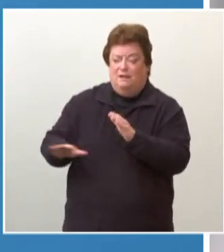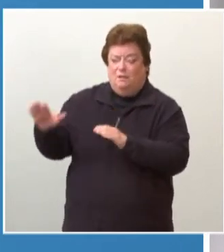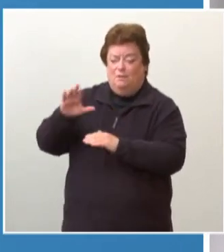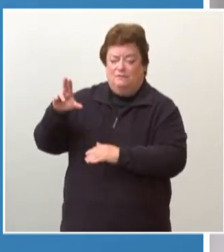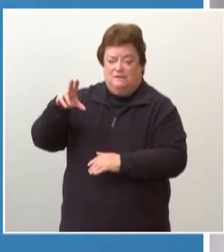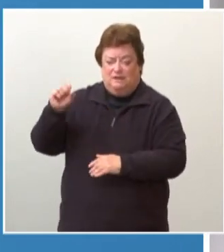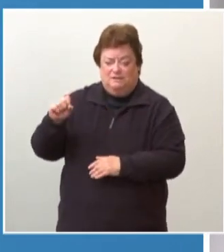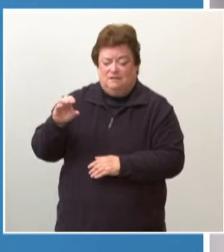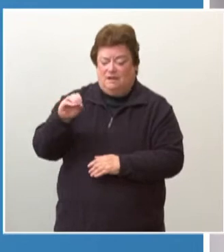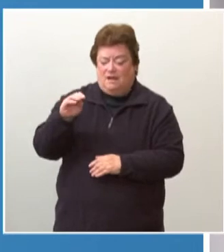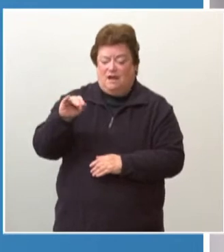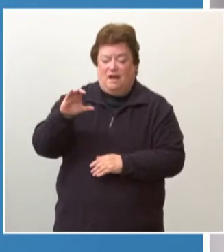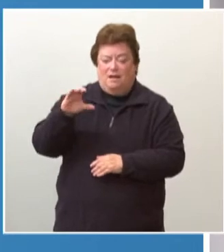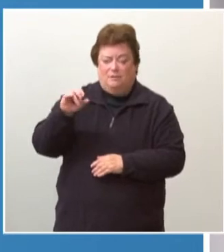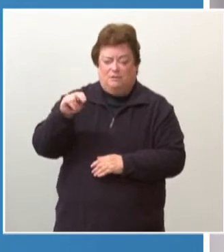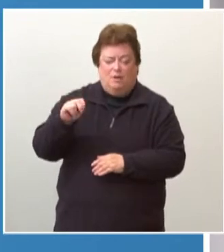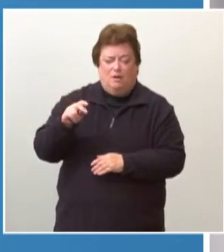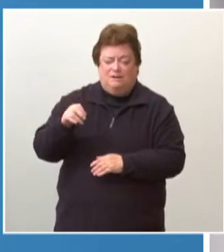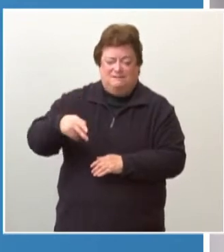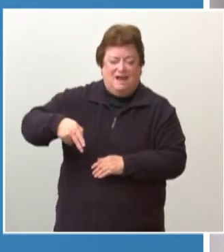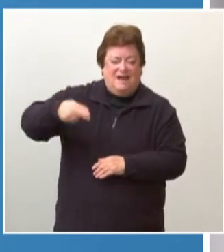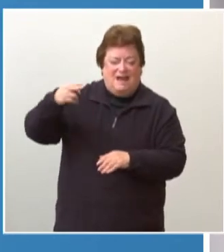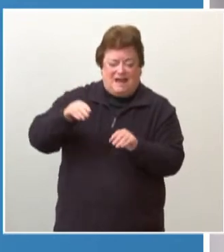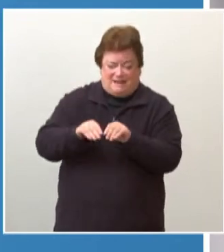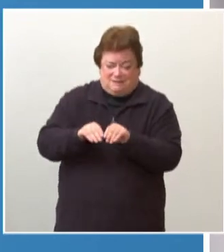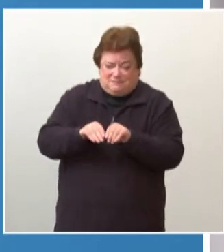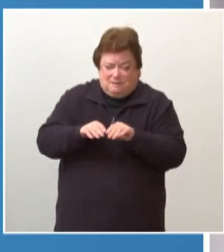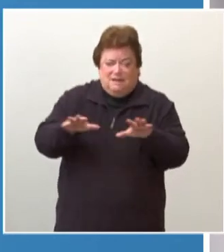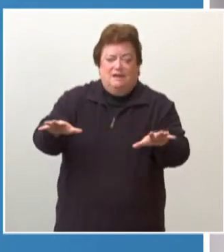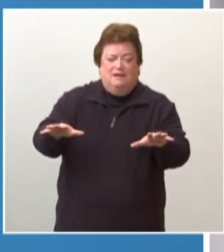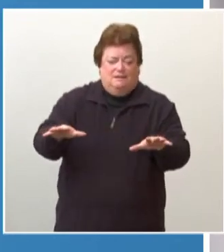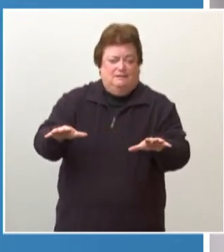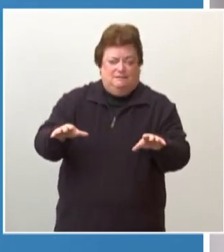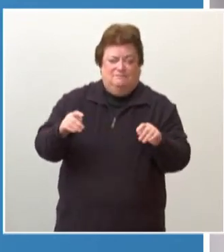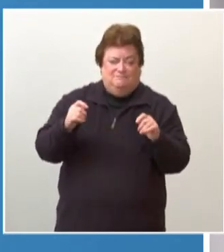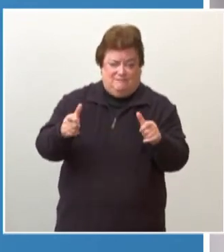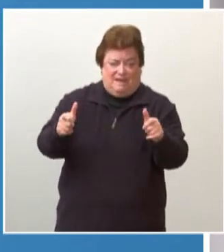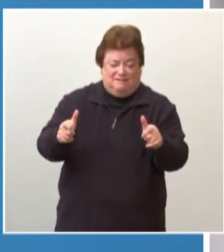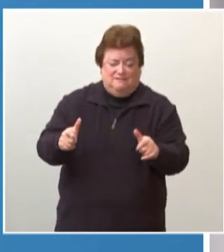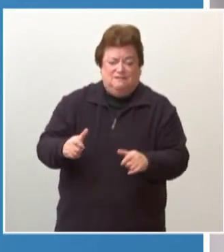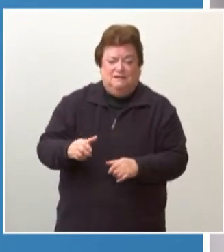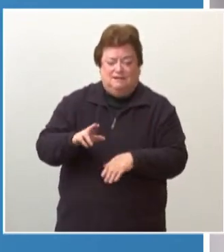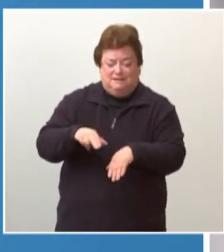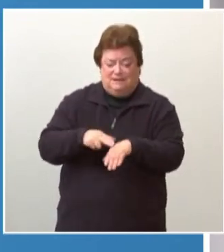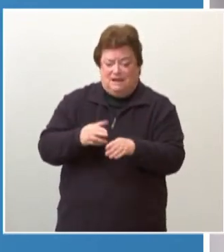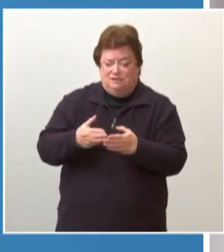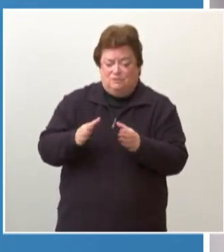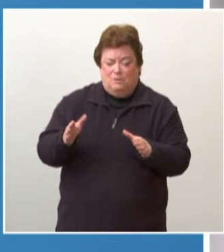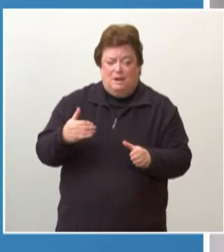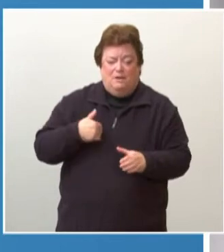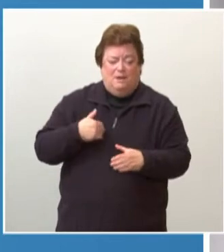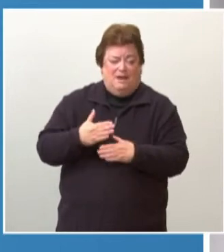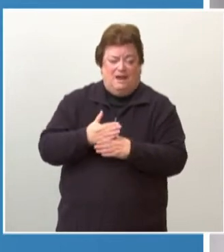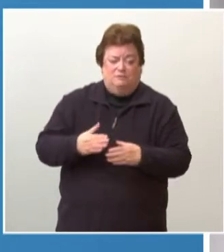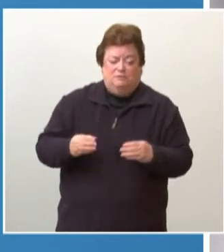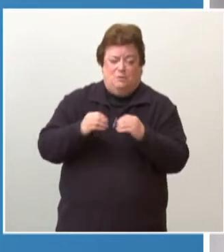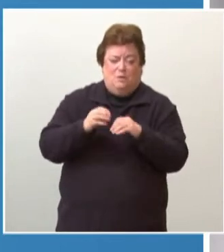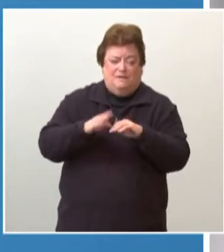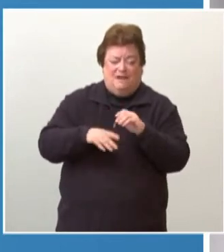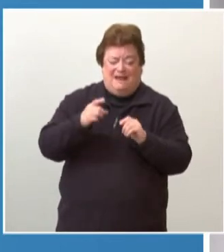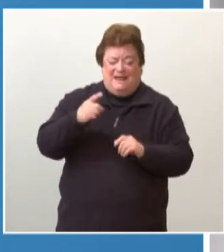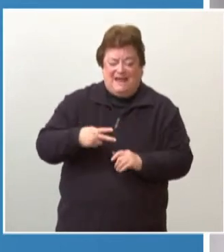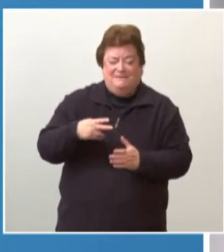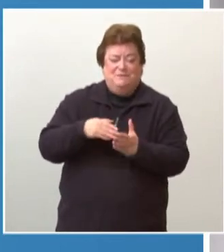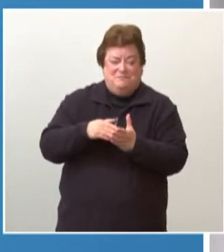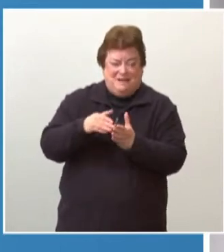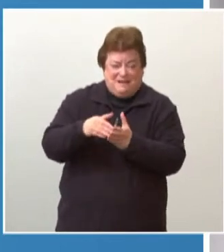The Omicron variant is highly contagious and is spreading rapidly. Nationwide, we are averaging more than 500,000 new